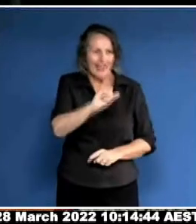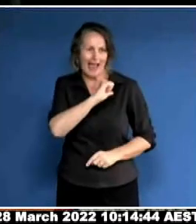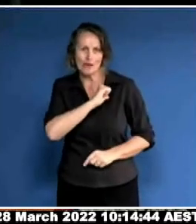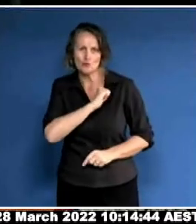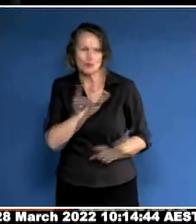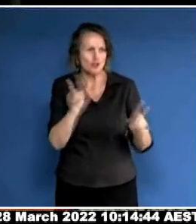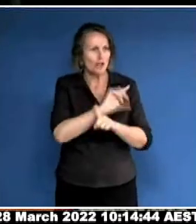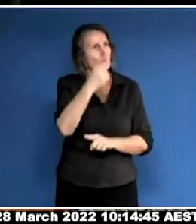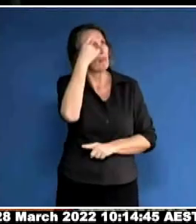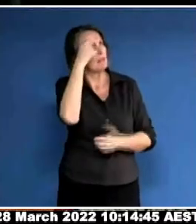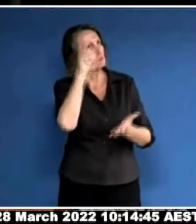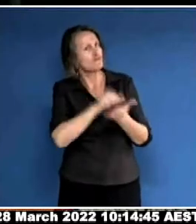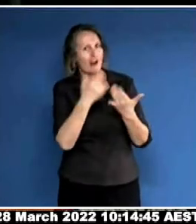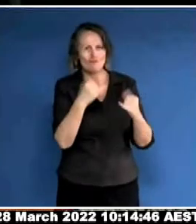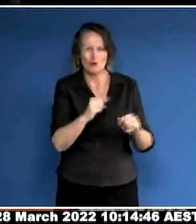which violence occurs.